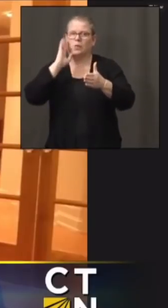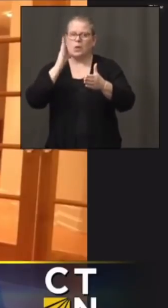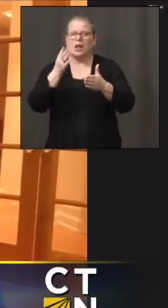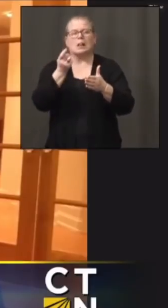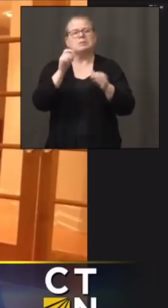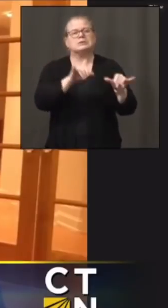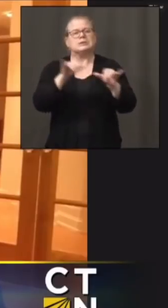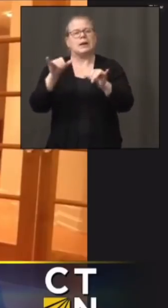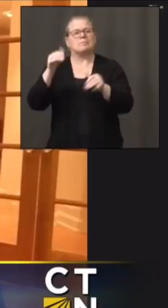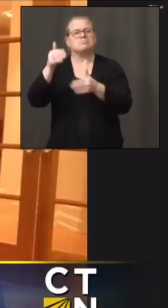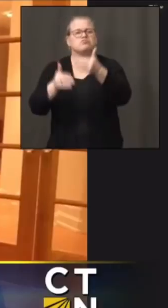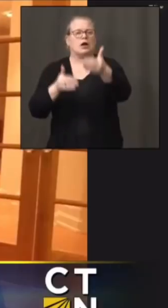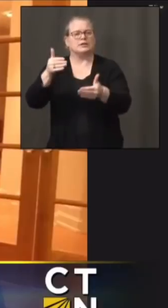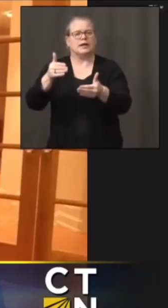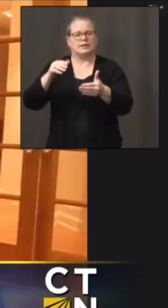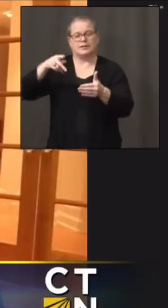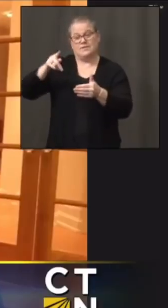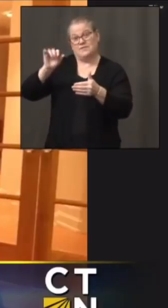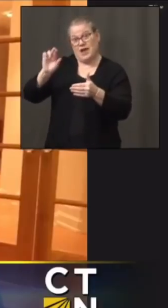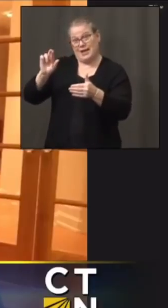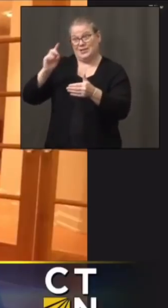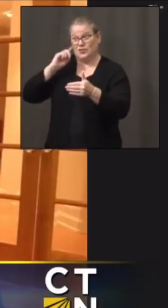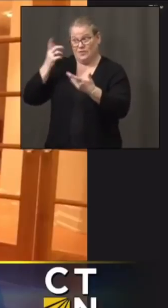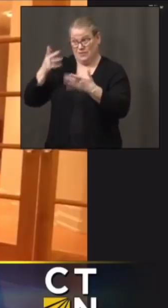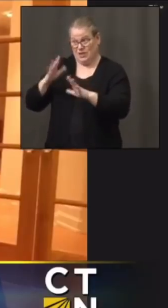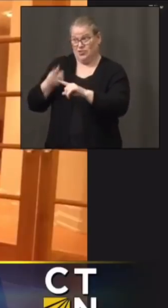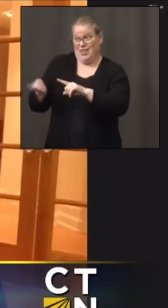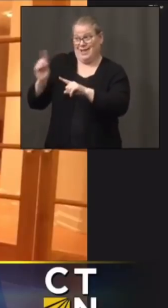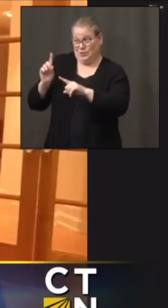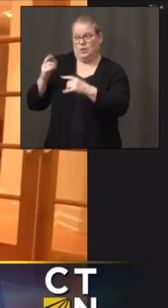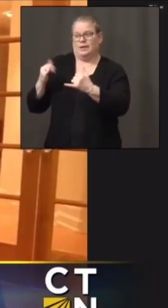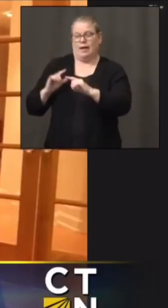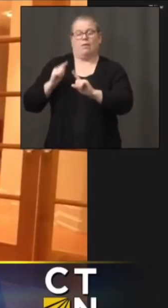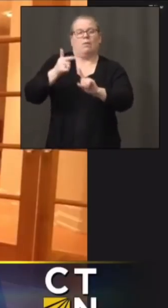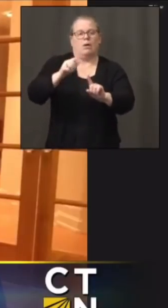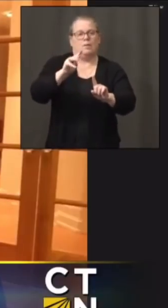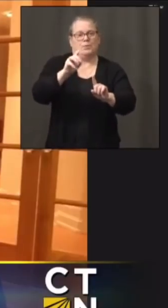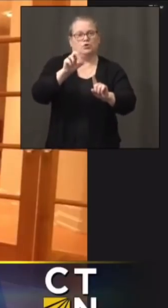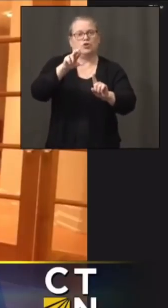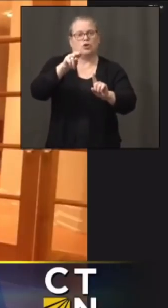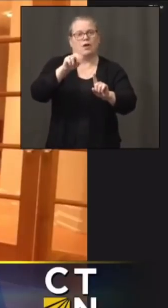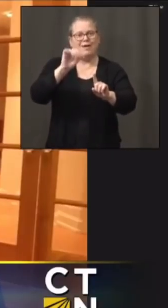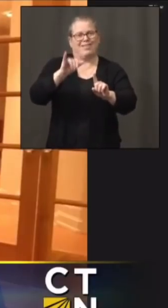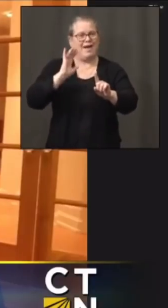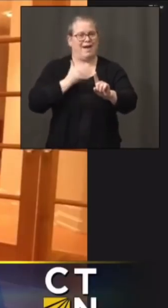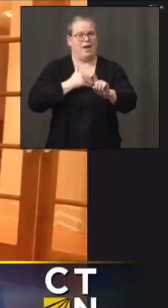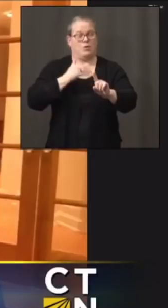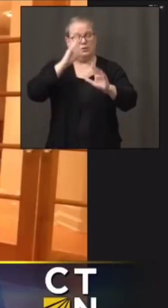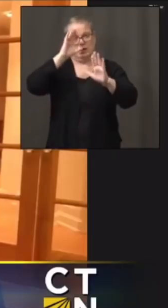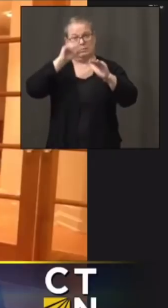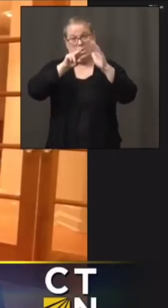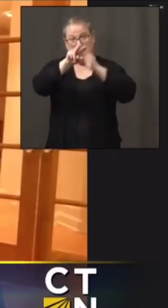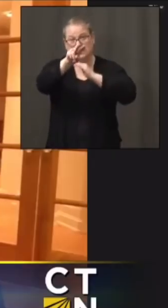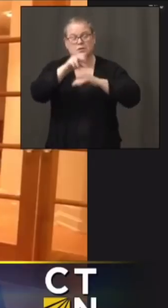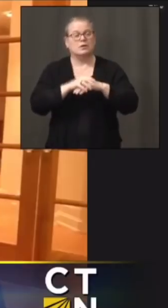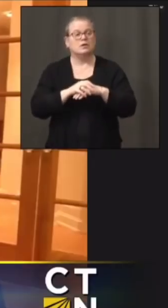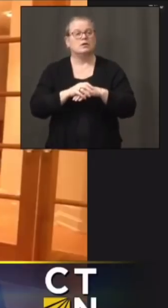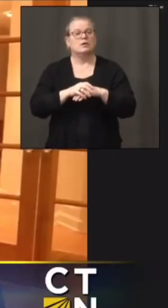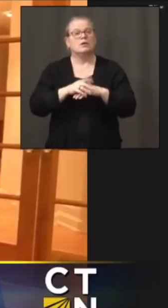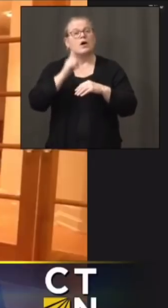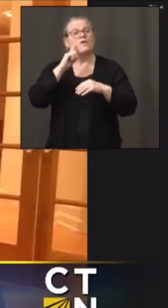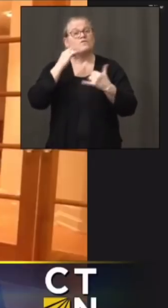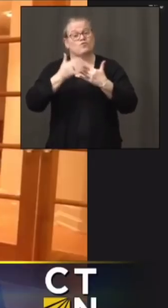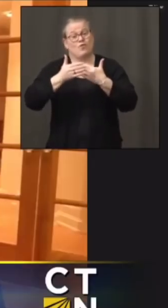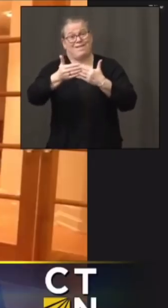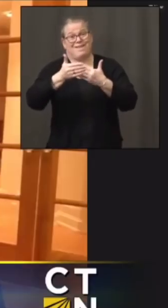similar calendar that the Pfizer vaccine followed last weekend. We're expecting for the near term to see the